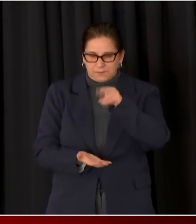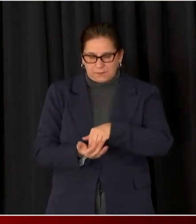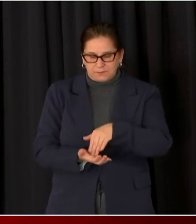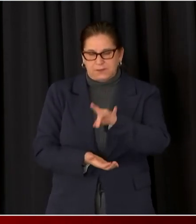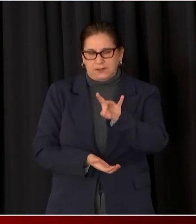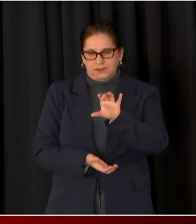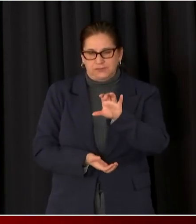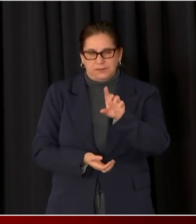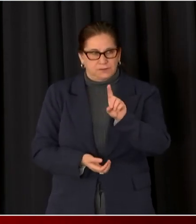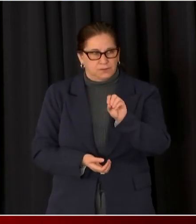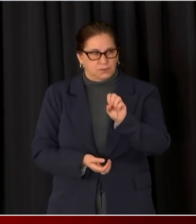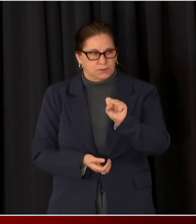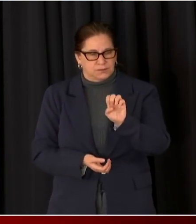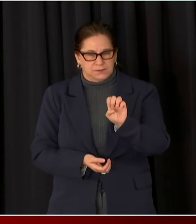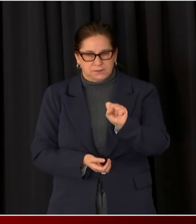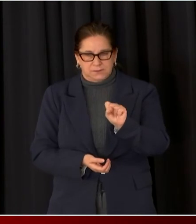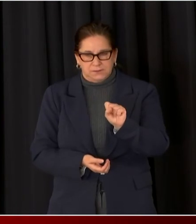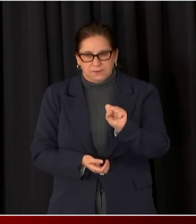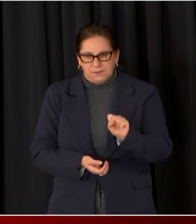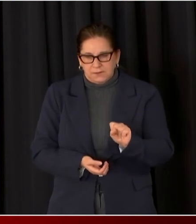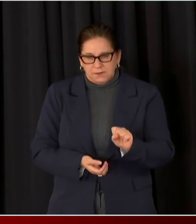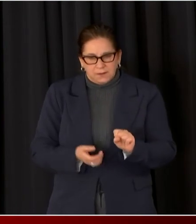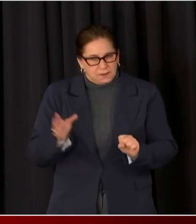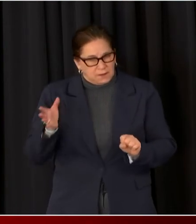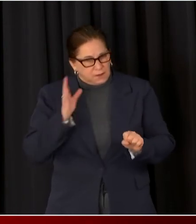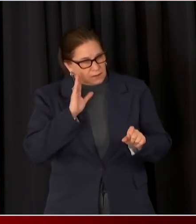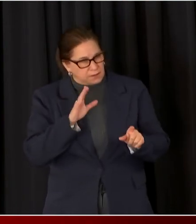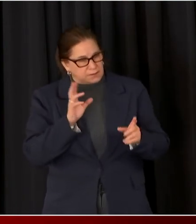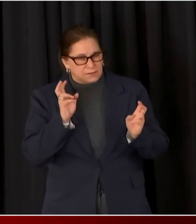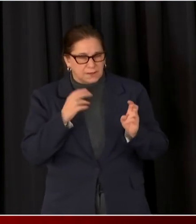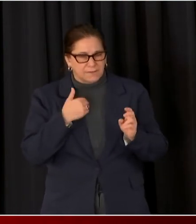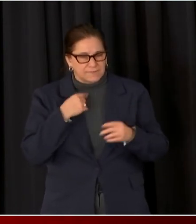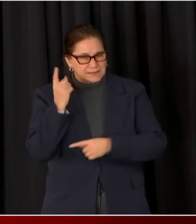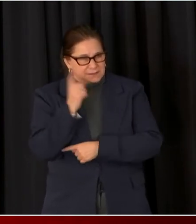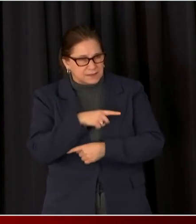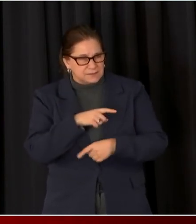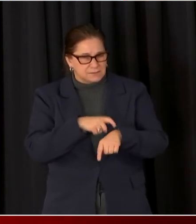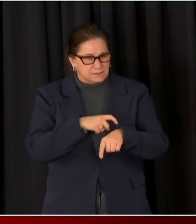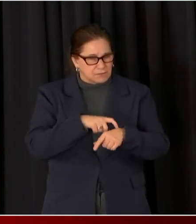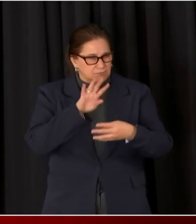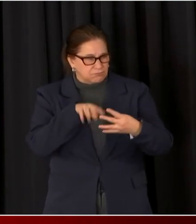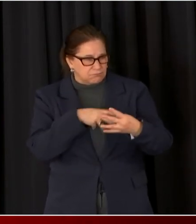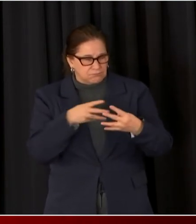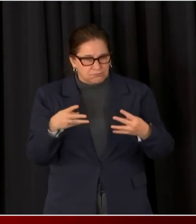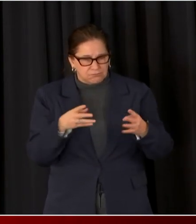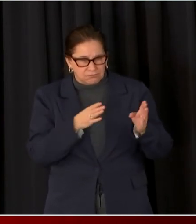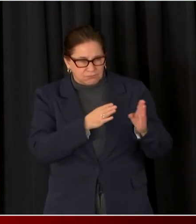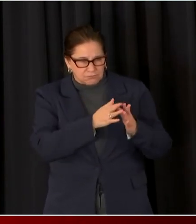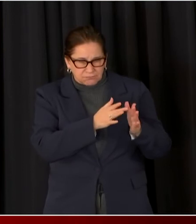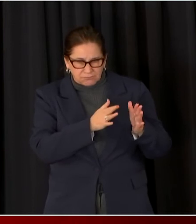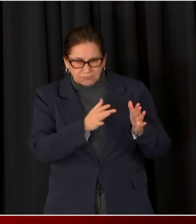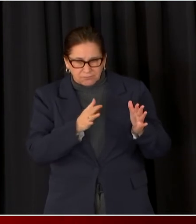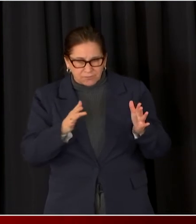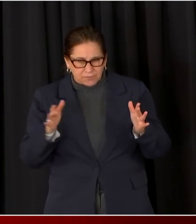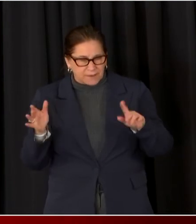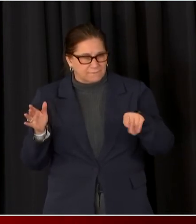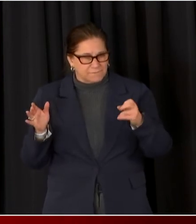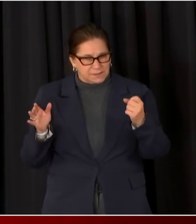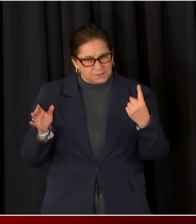phase 1A, phase 1B? Do you have any kind of timeline you can give people? It's impossible to do that, and I